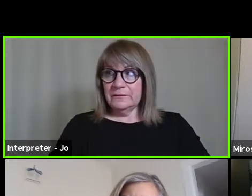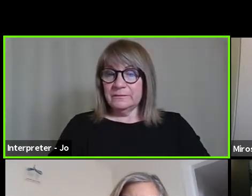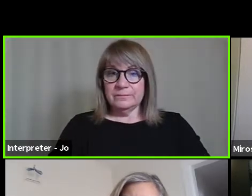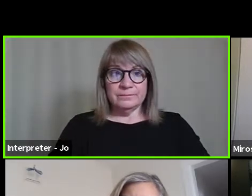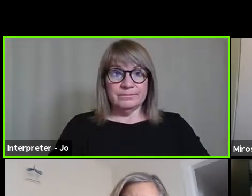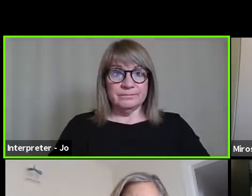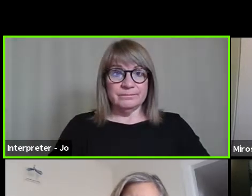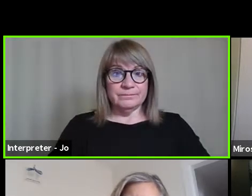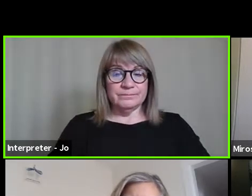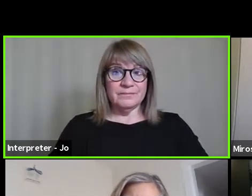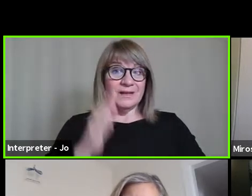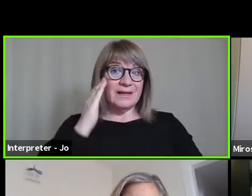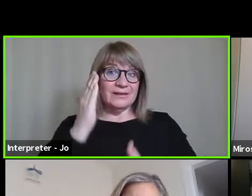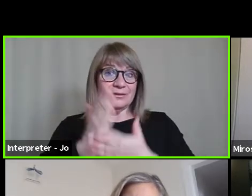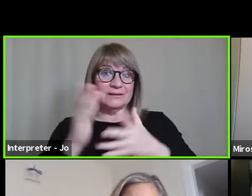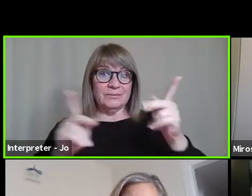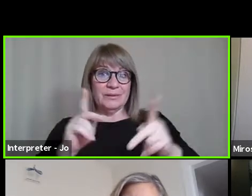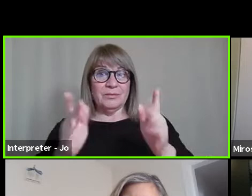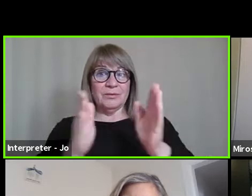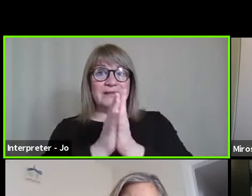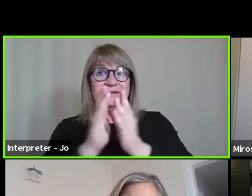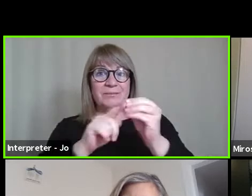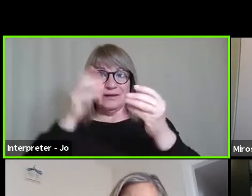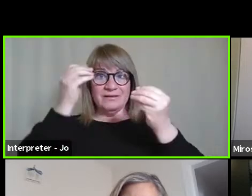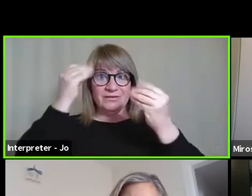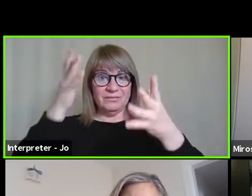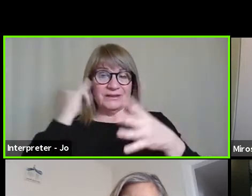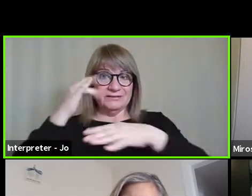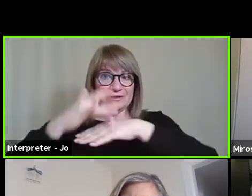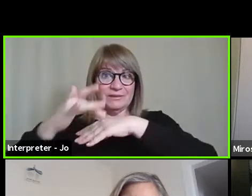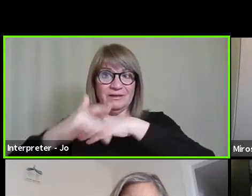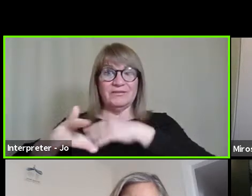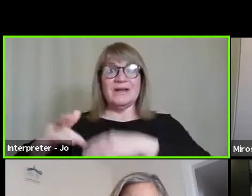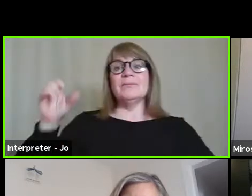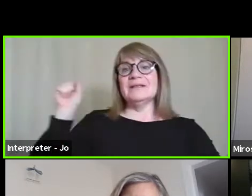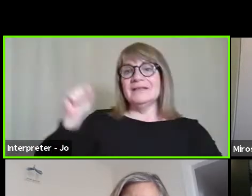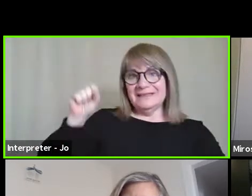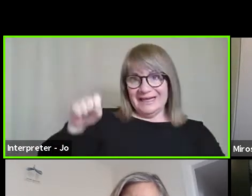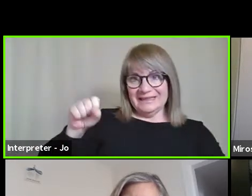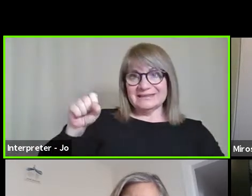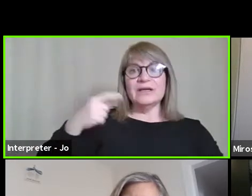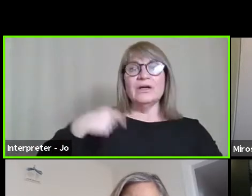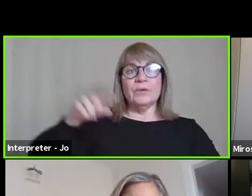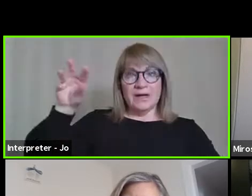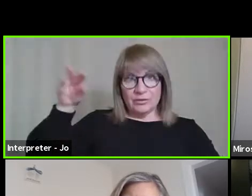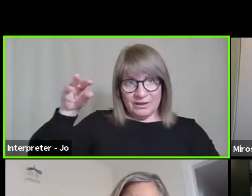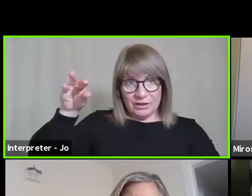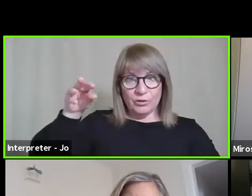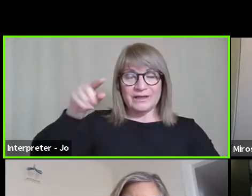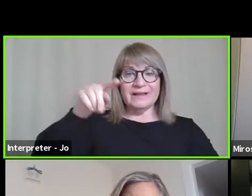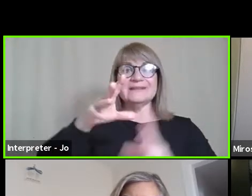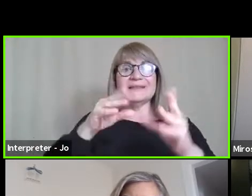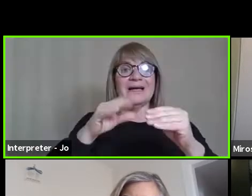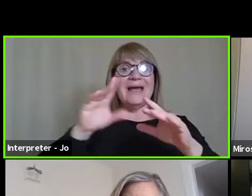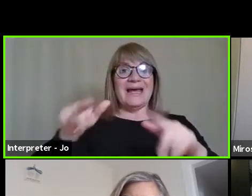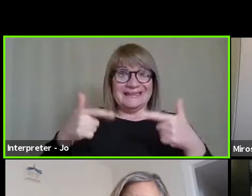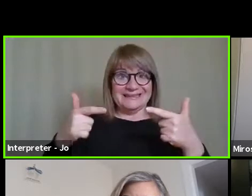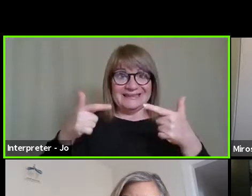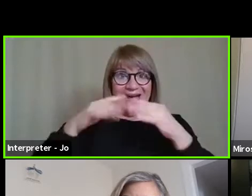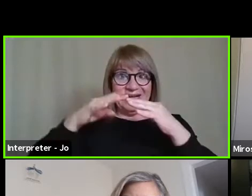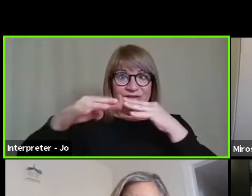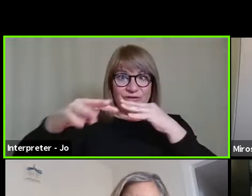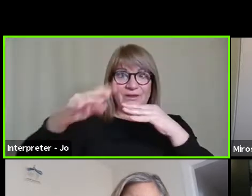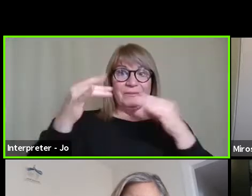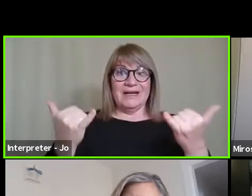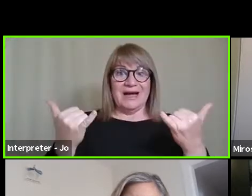i know that some folks were asking about this information if it's going to be made available yes we are recording and it's live streaming now and when it